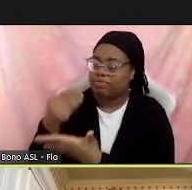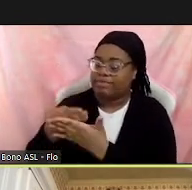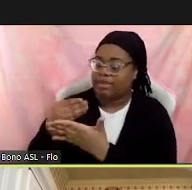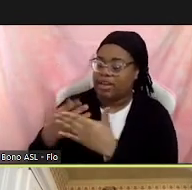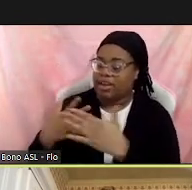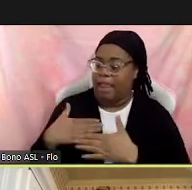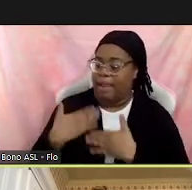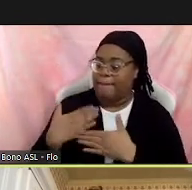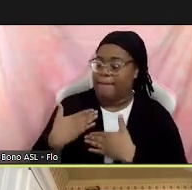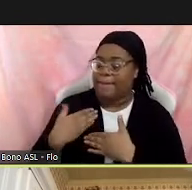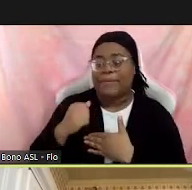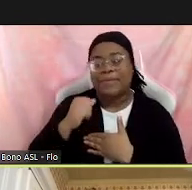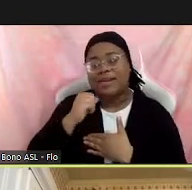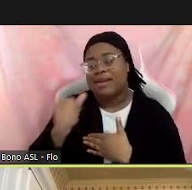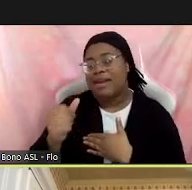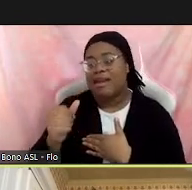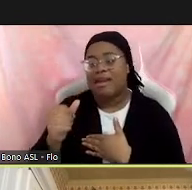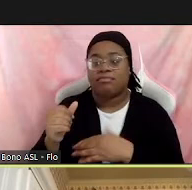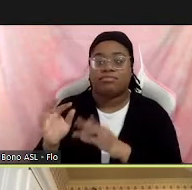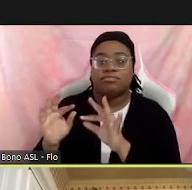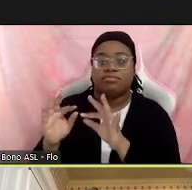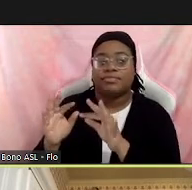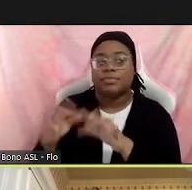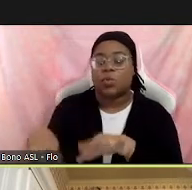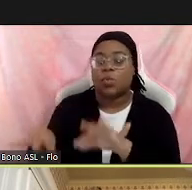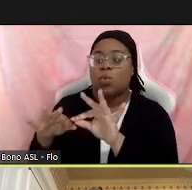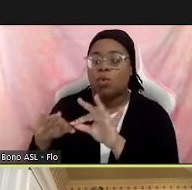measure of one's value as a human being?